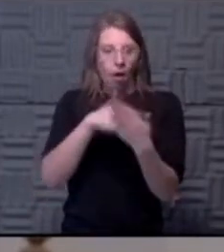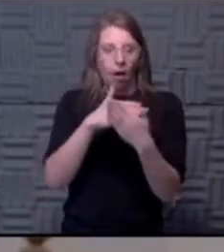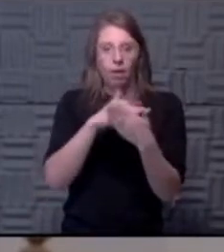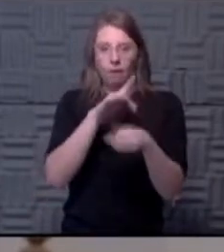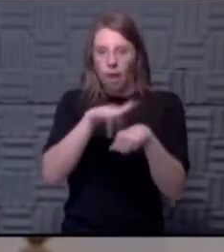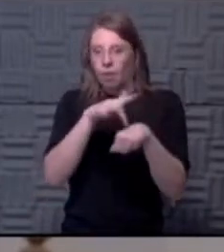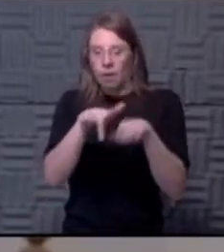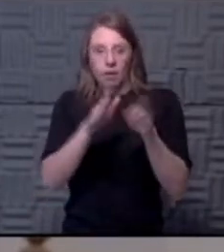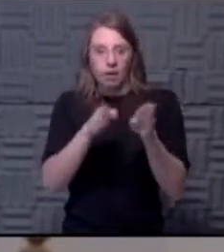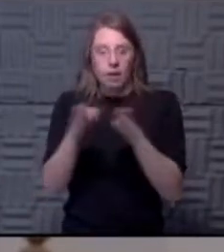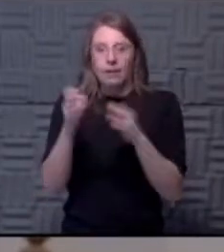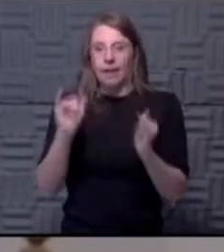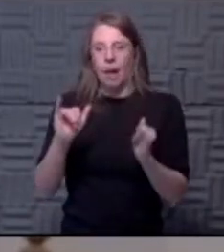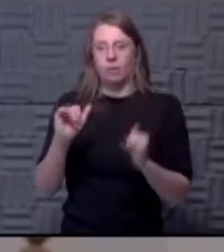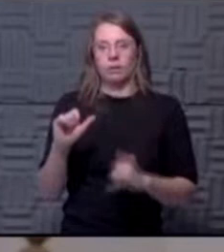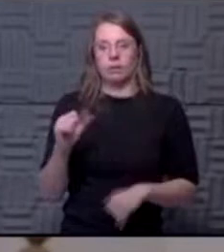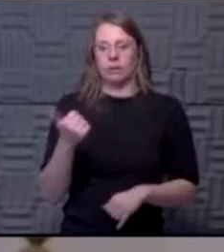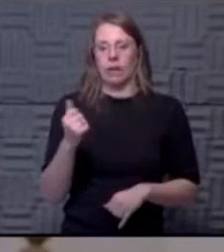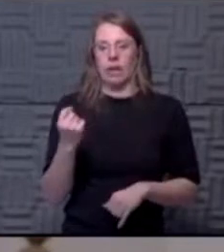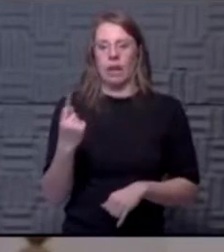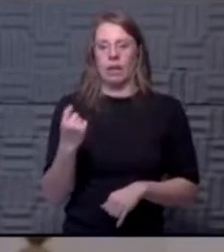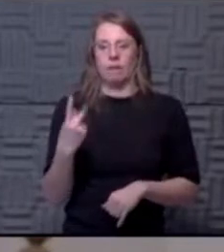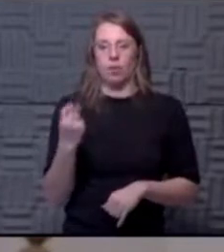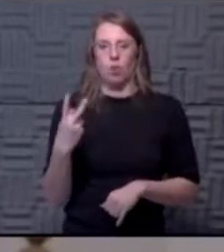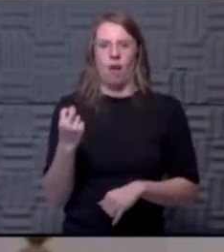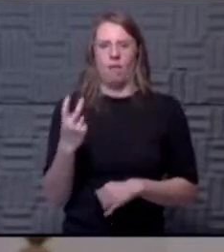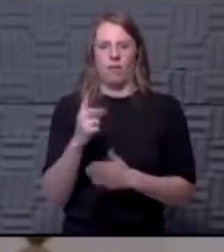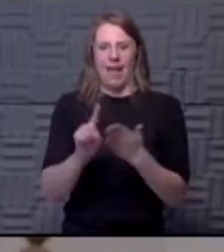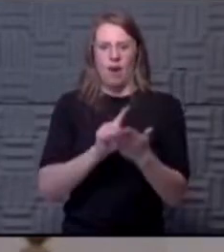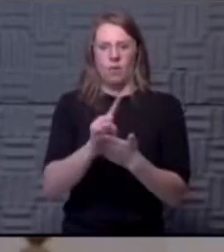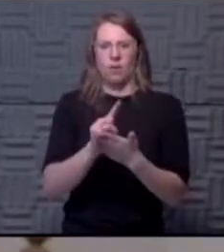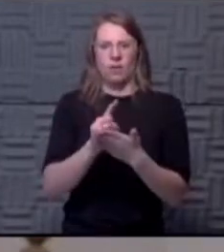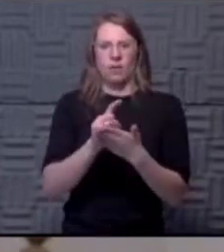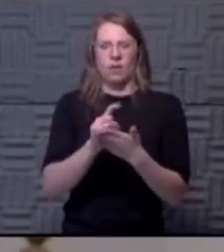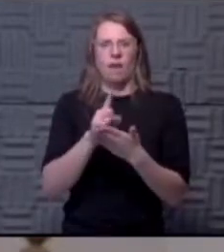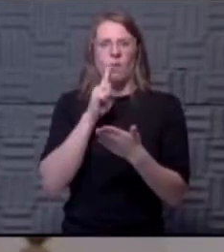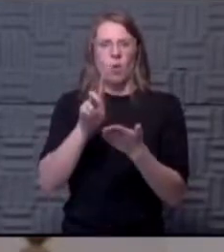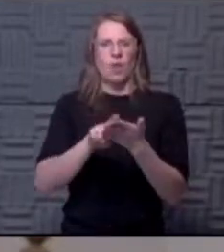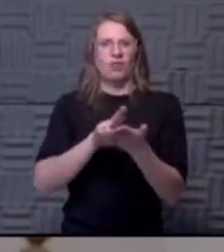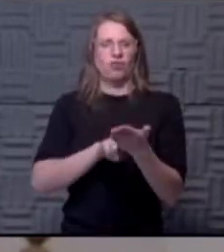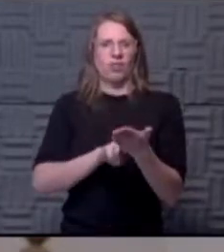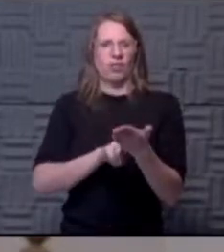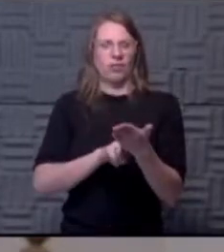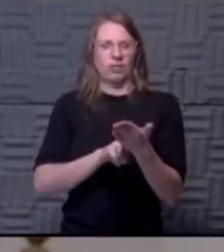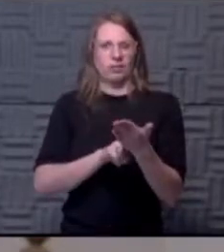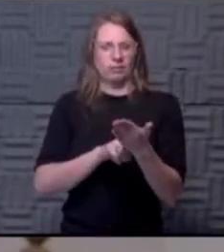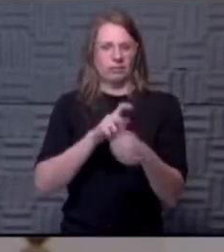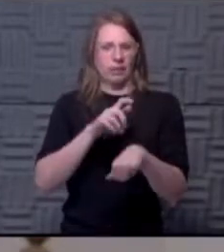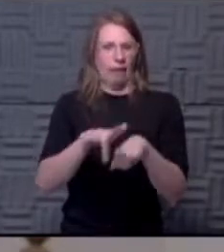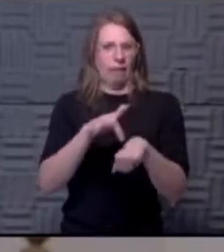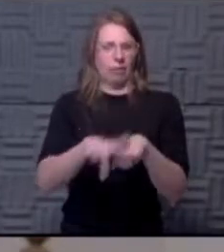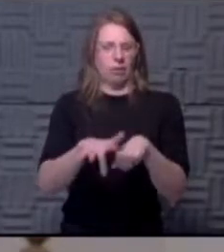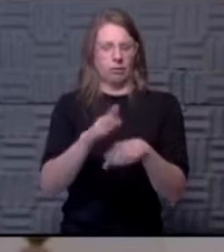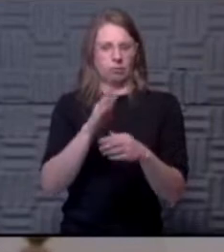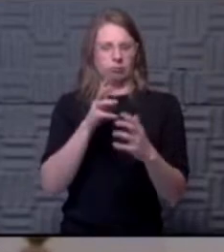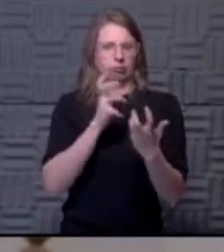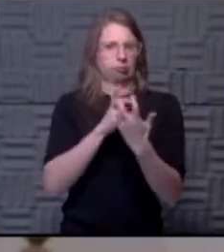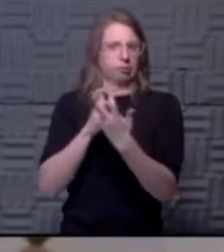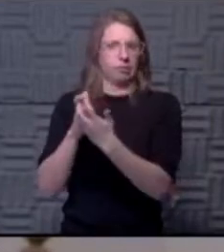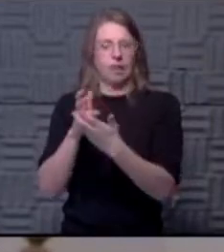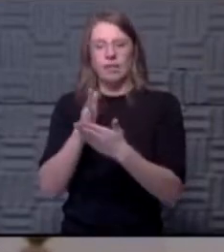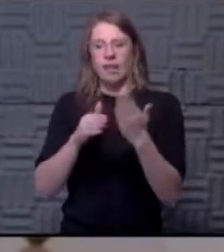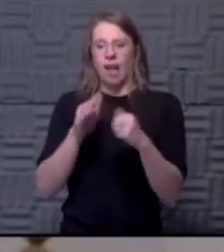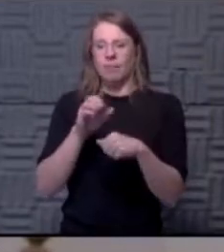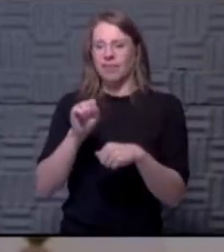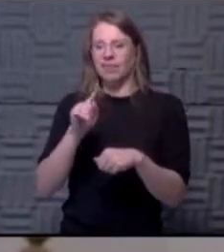now they're 10, 11, 12 hours to fill up their registration slots. We've even seen a few slots go unfilled.